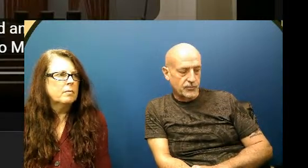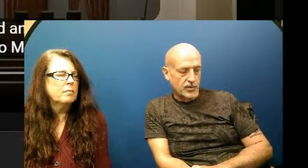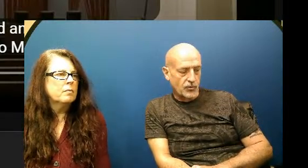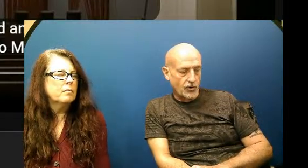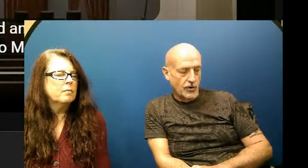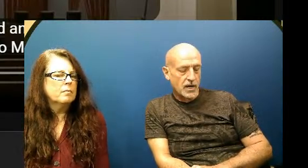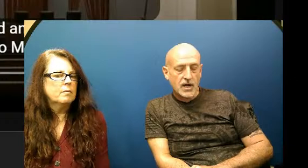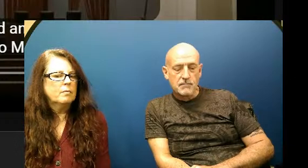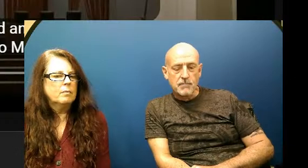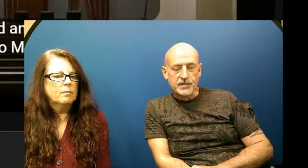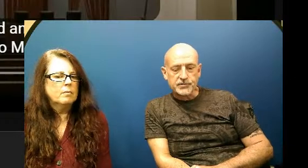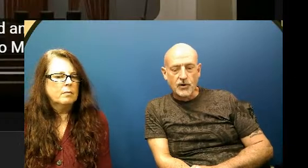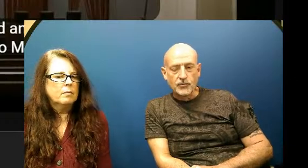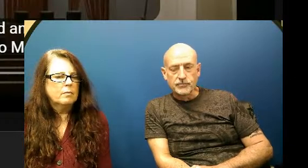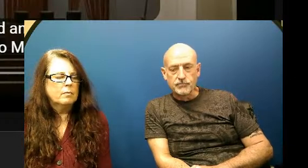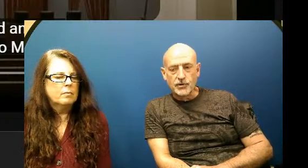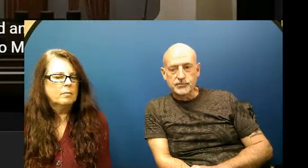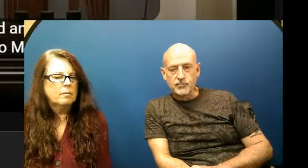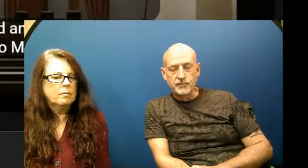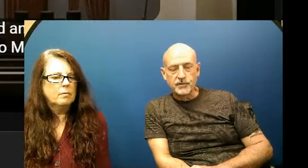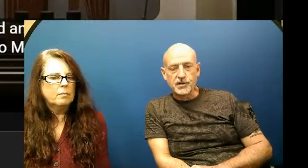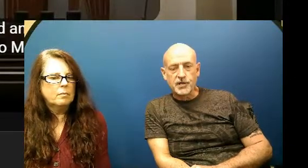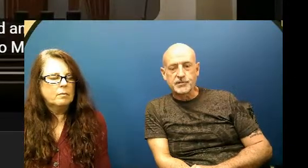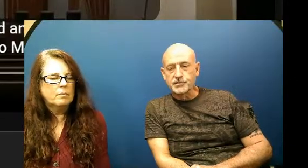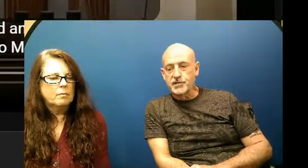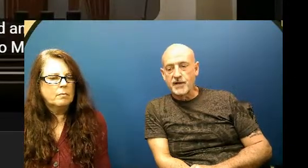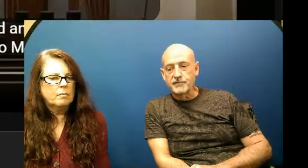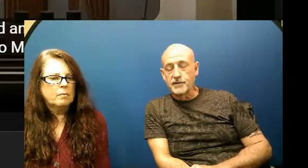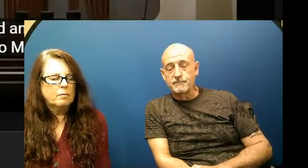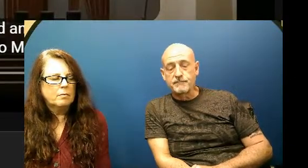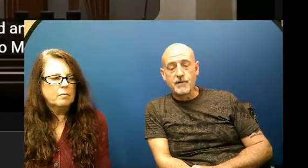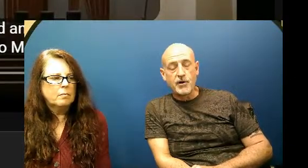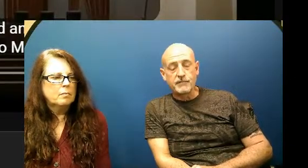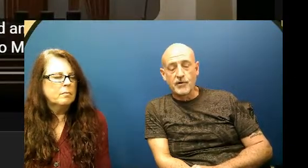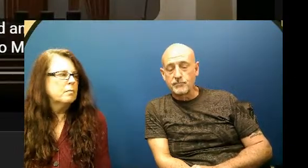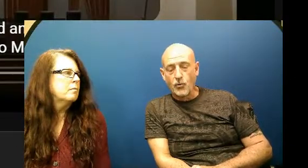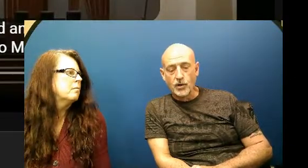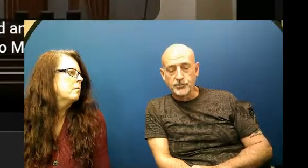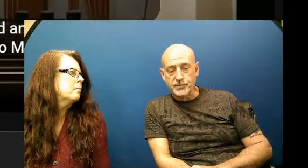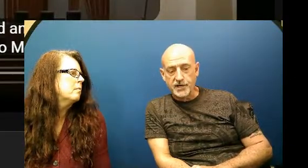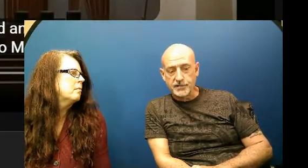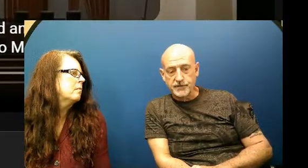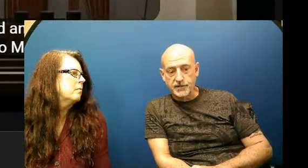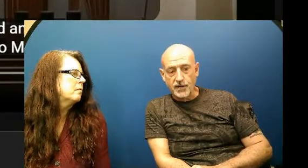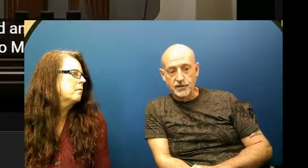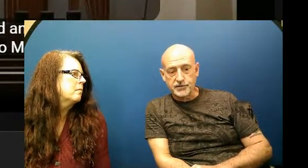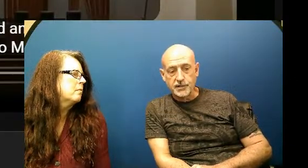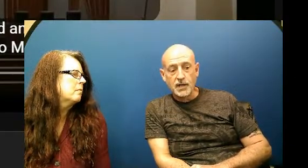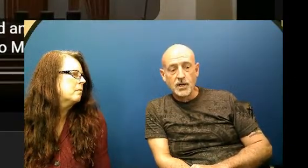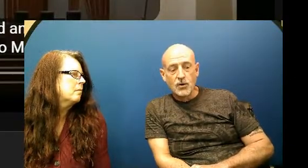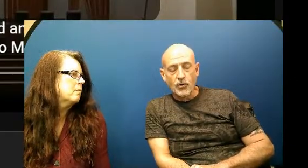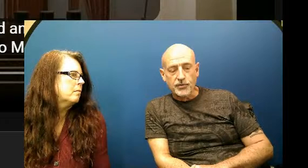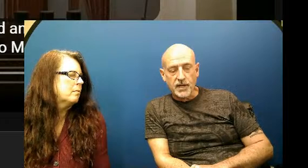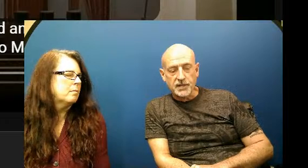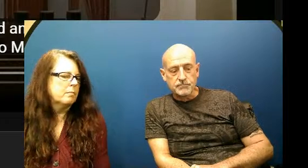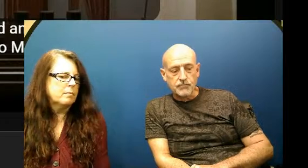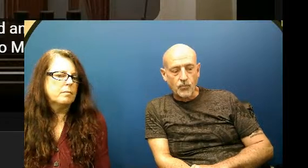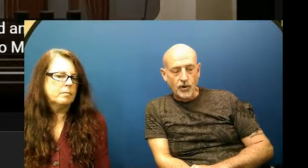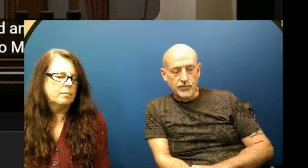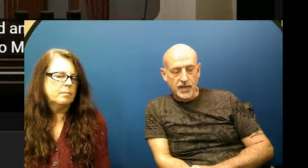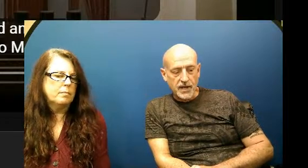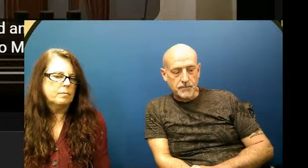by the Supreme Court based on those previous justices having a very, very poor understanding of technology, where